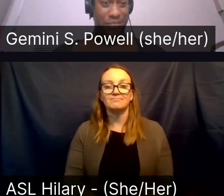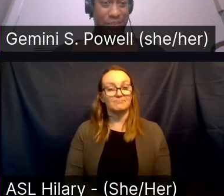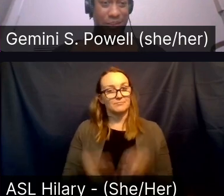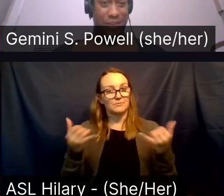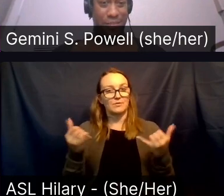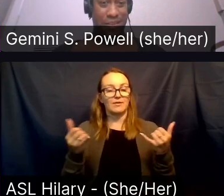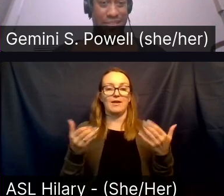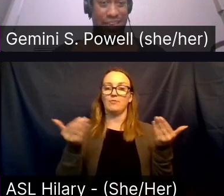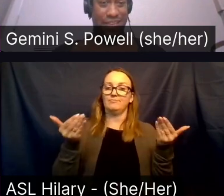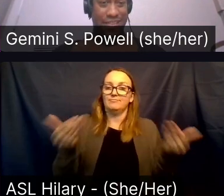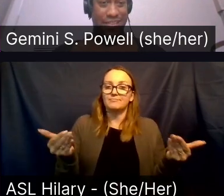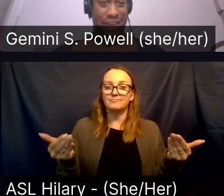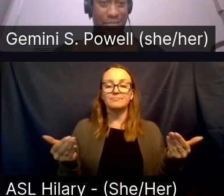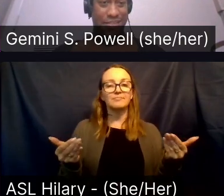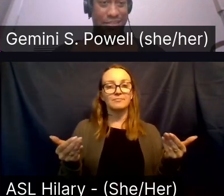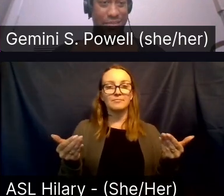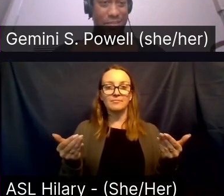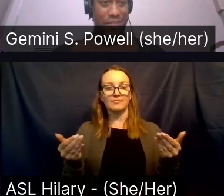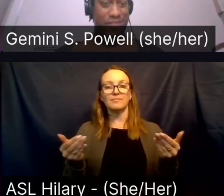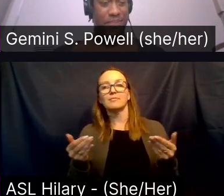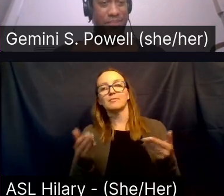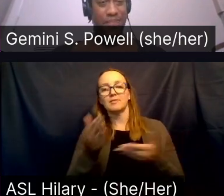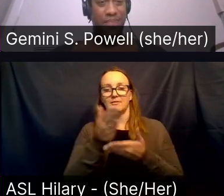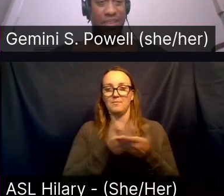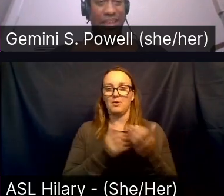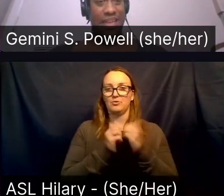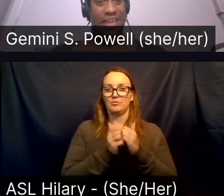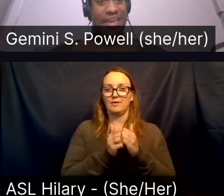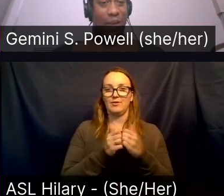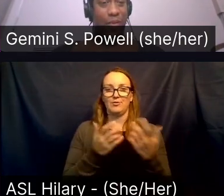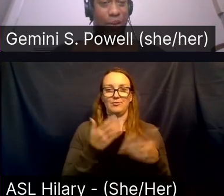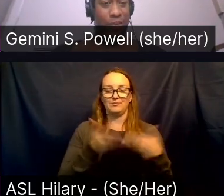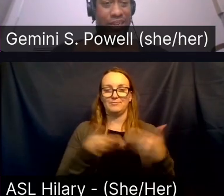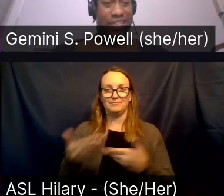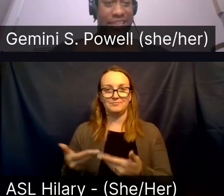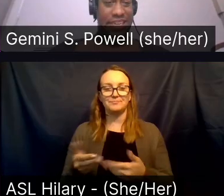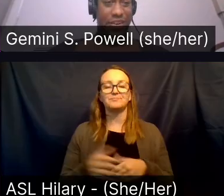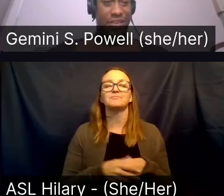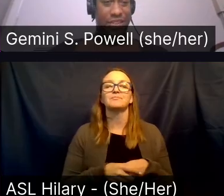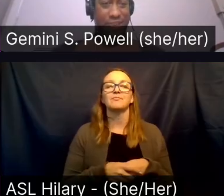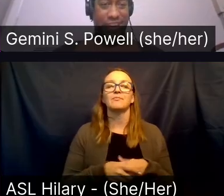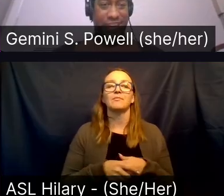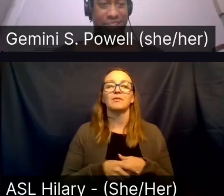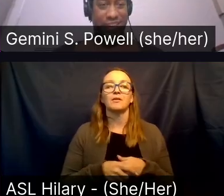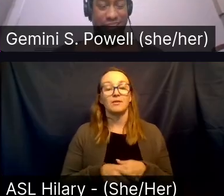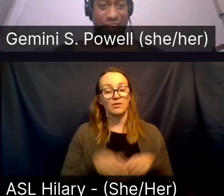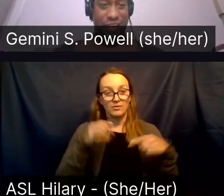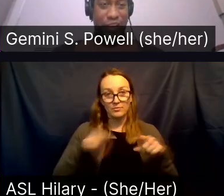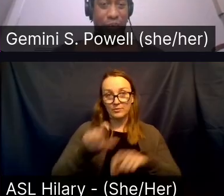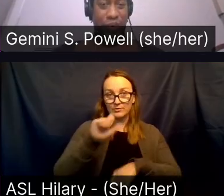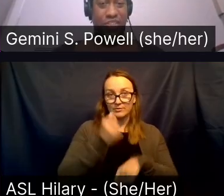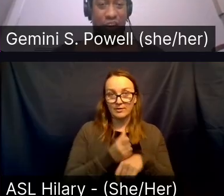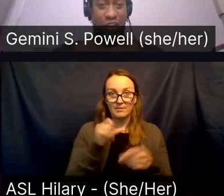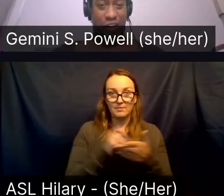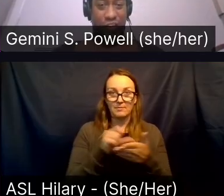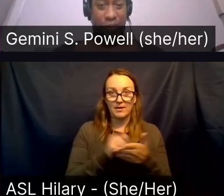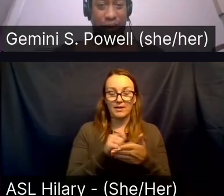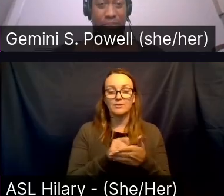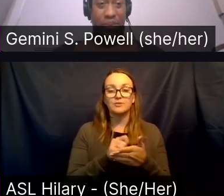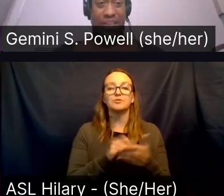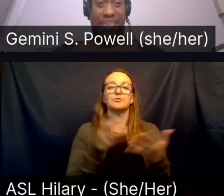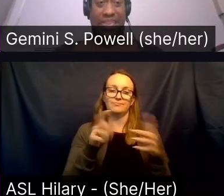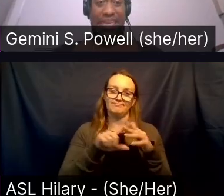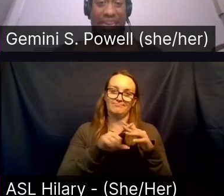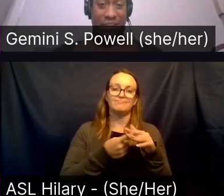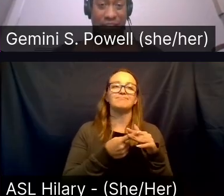together. Bits and steps. Now, when you're putting together the page, you want to start off